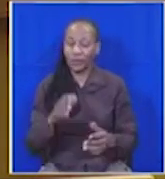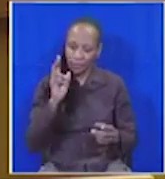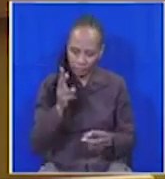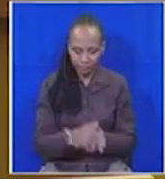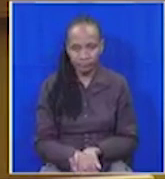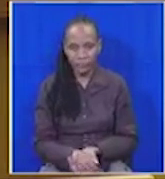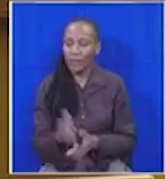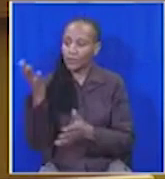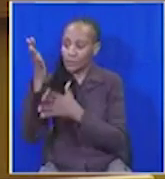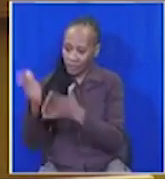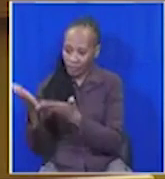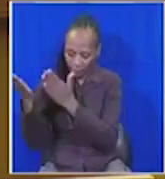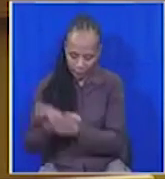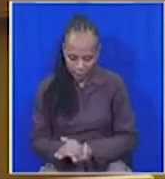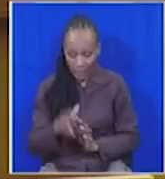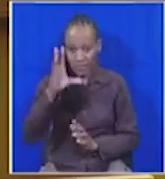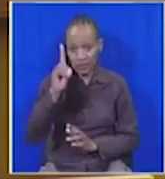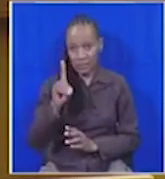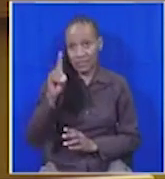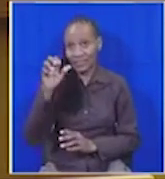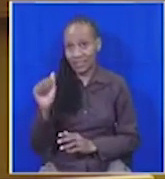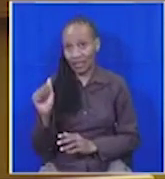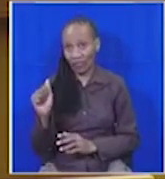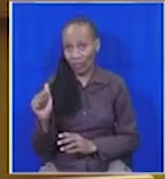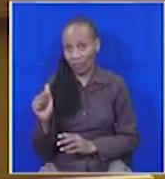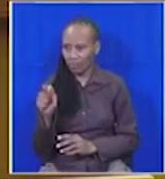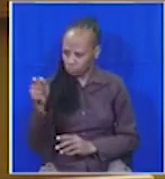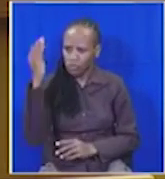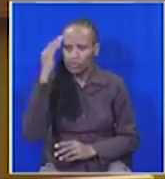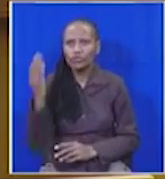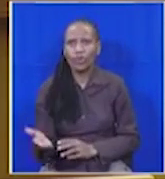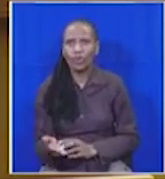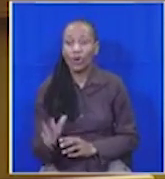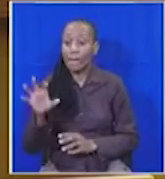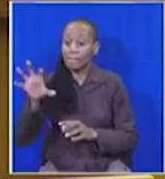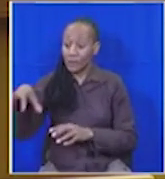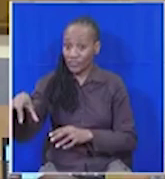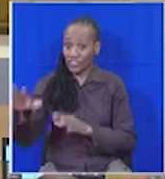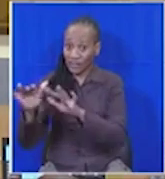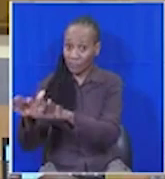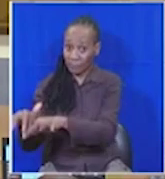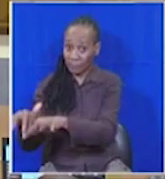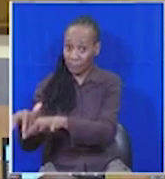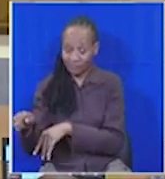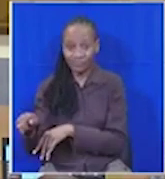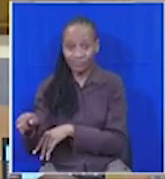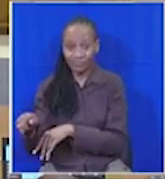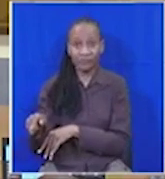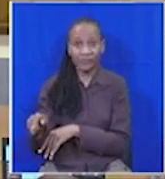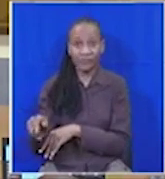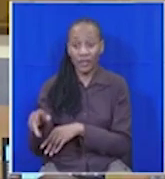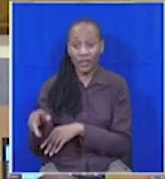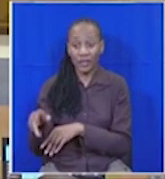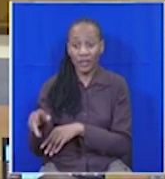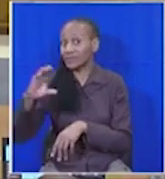Honourable Speaker, the DA should be aware that in the provincial legislature or parliament here in the